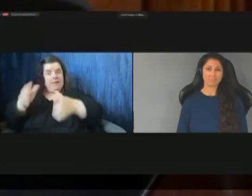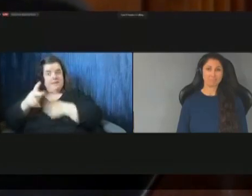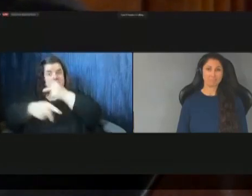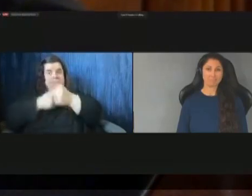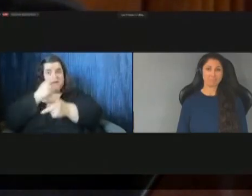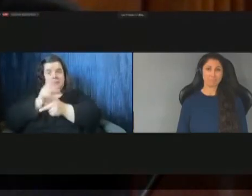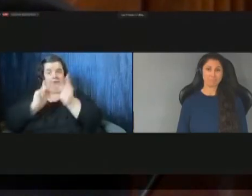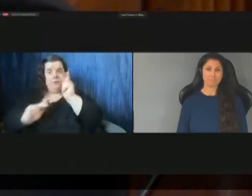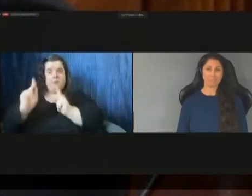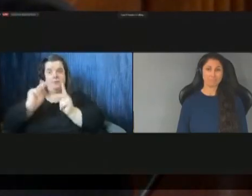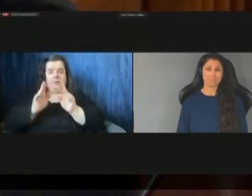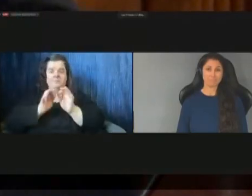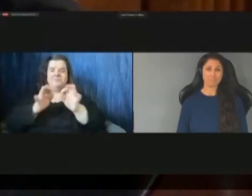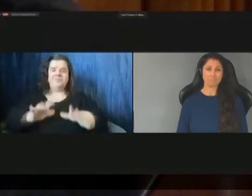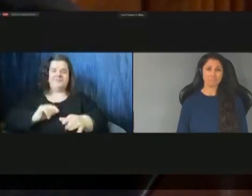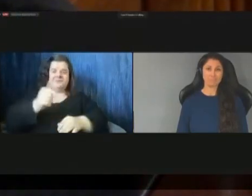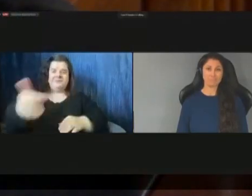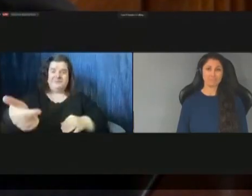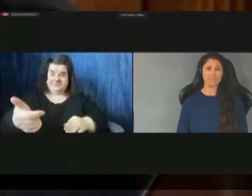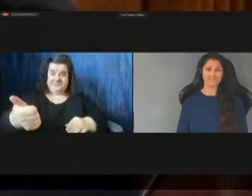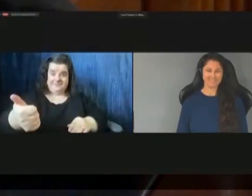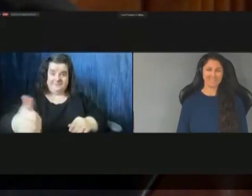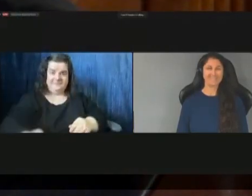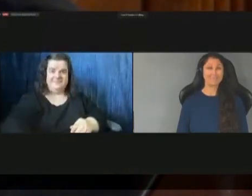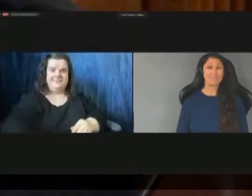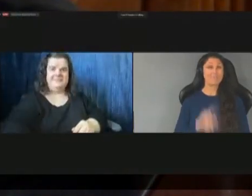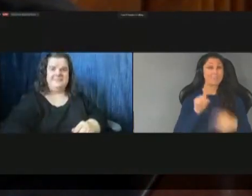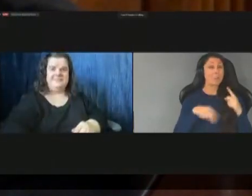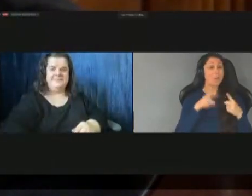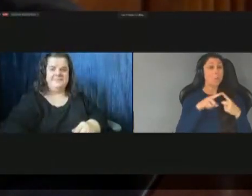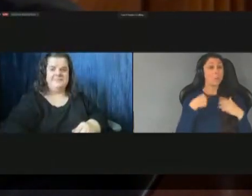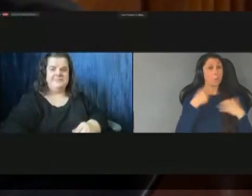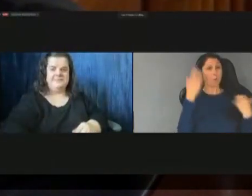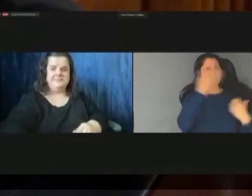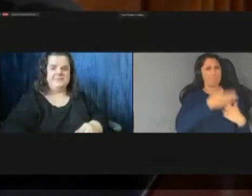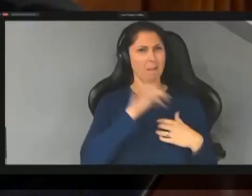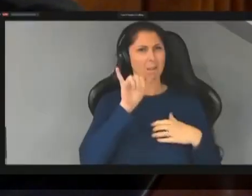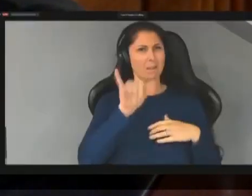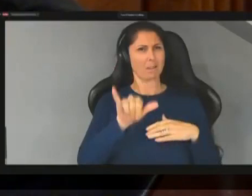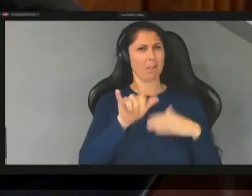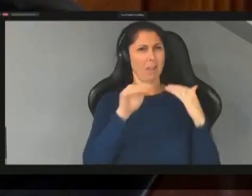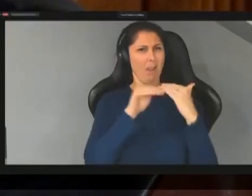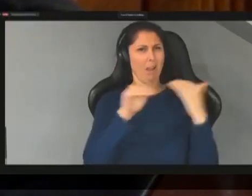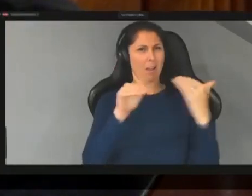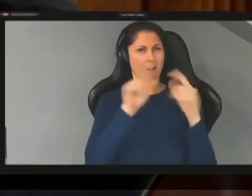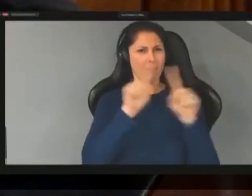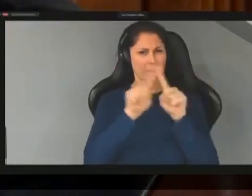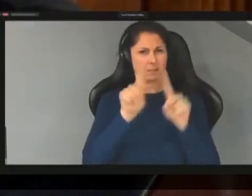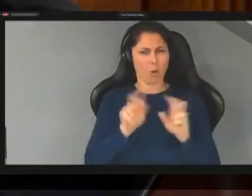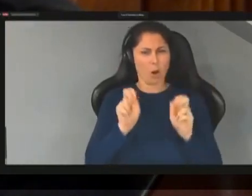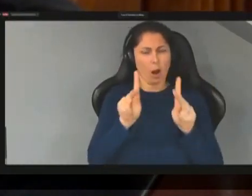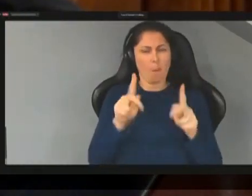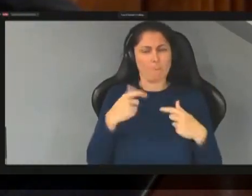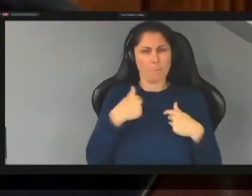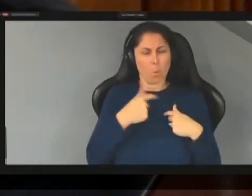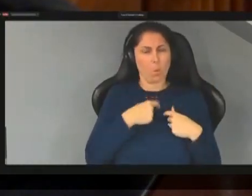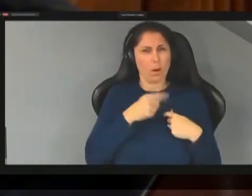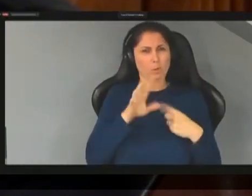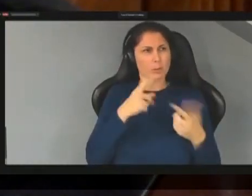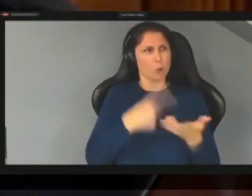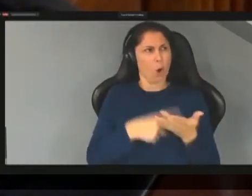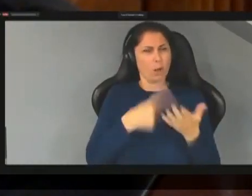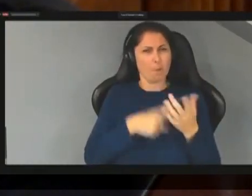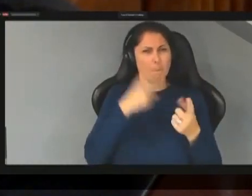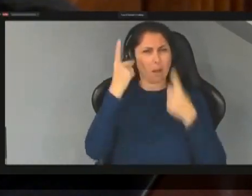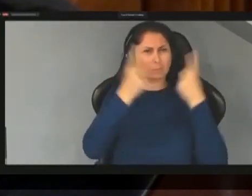we miss that layer and those opportunities, we are talking about pretty considerable displacement of existing Pittsburgh residents.